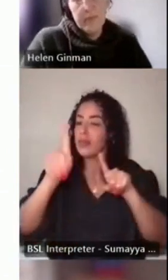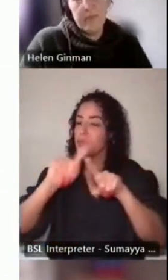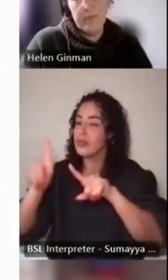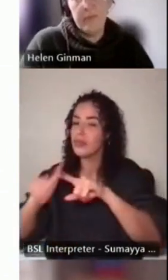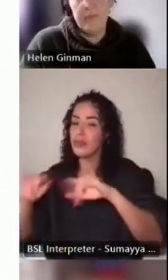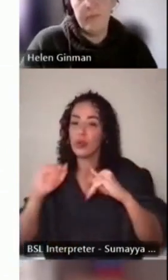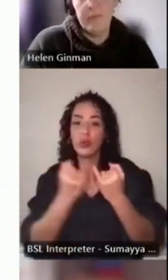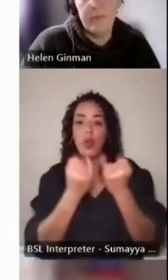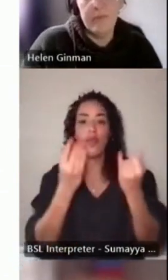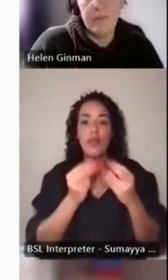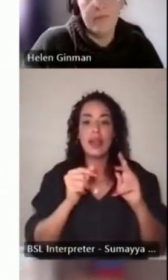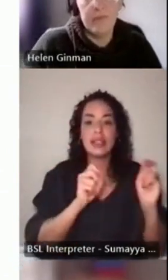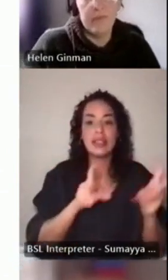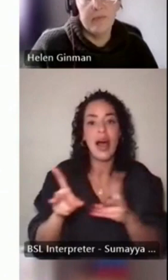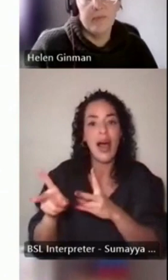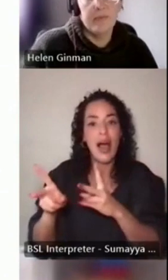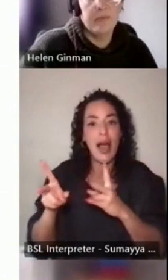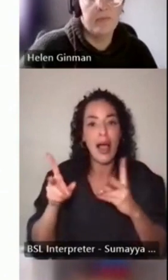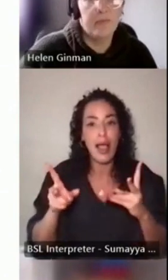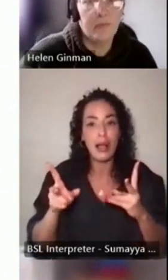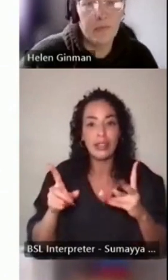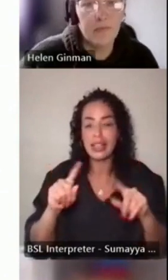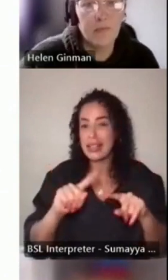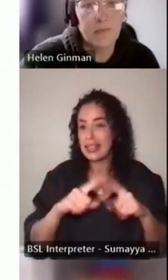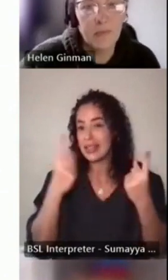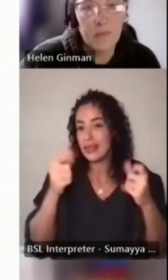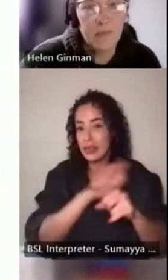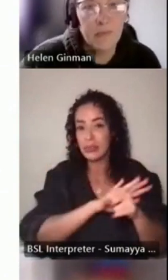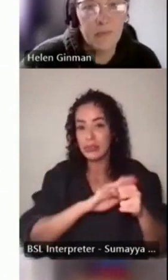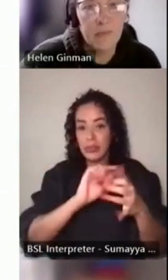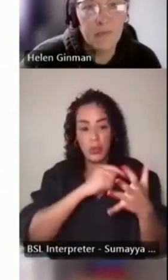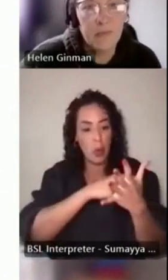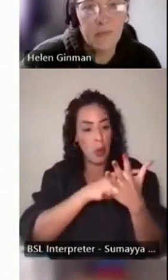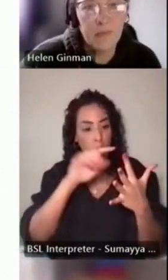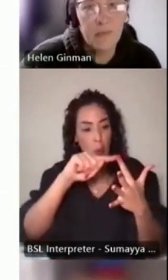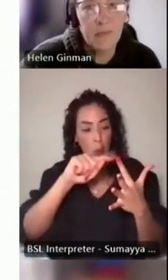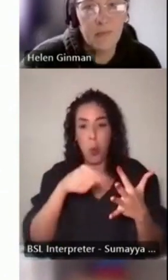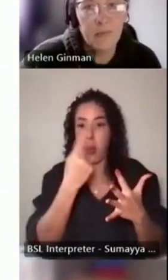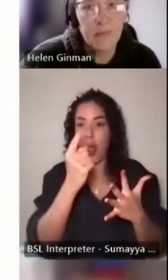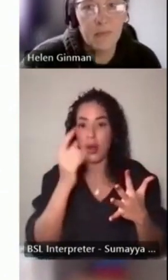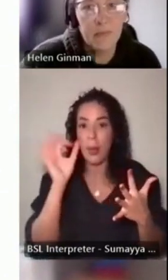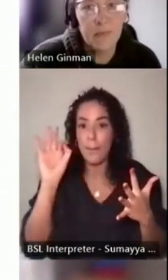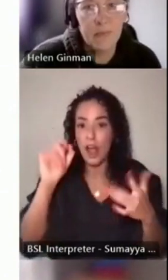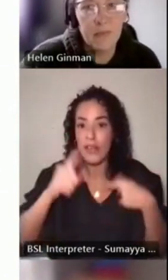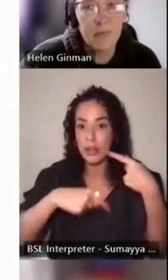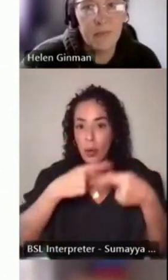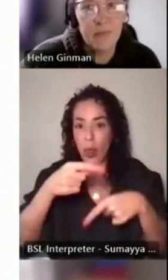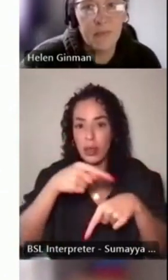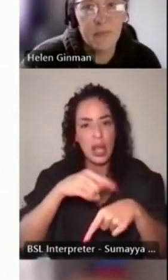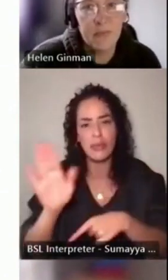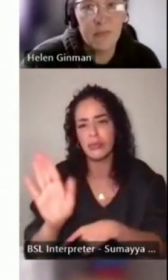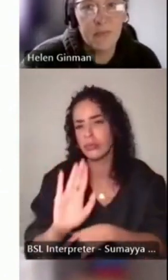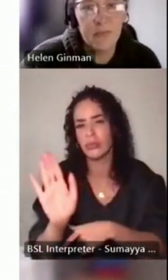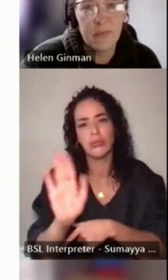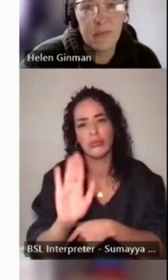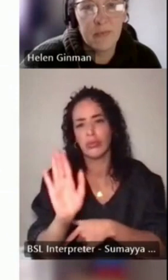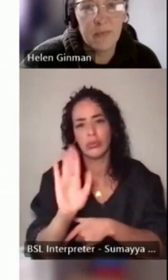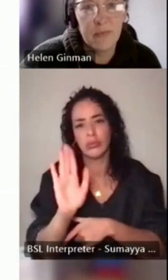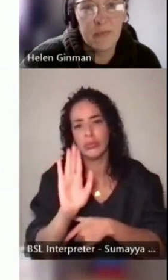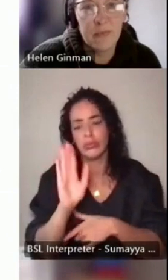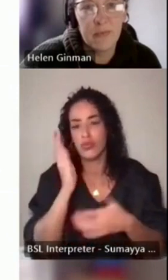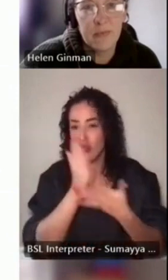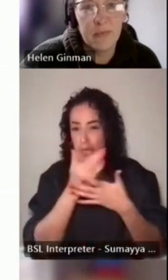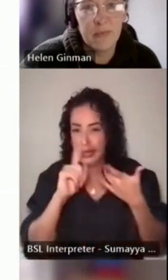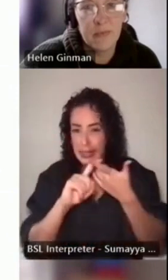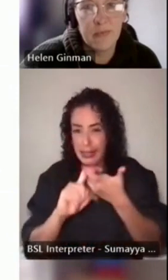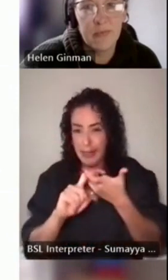different situations, and that no single style is appropriate at all times. So the effectiveness of a particular